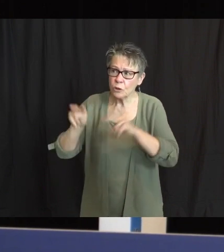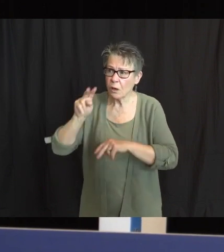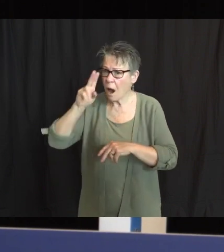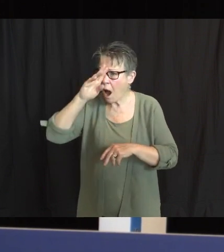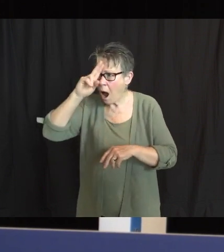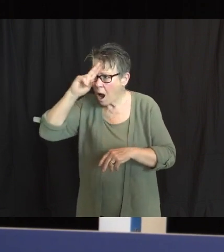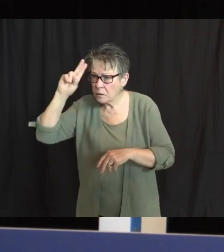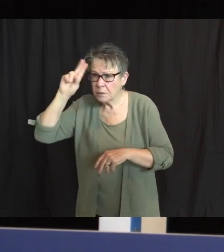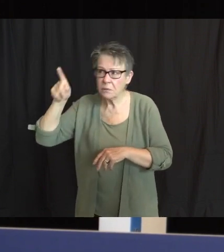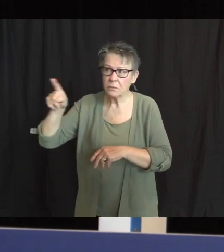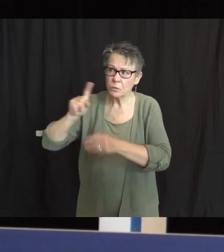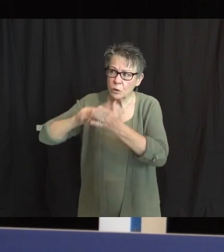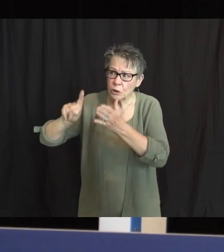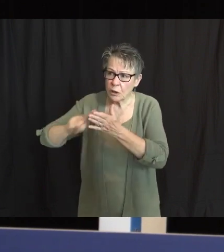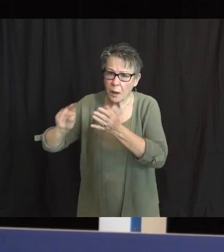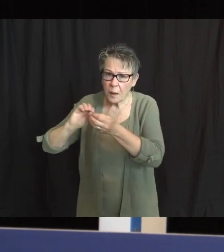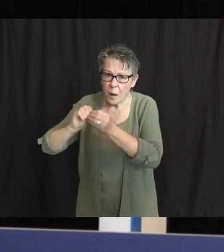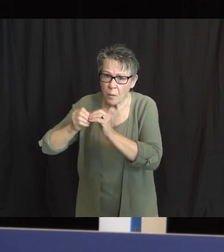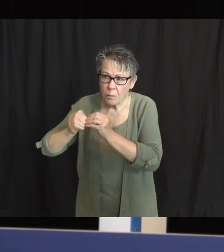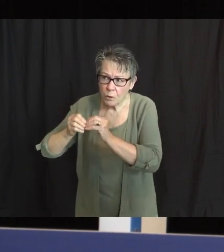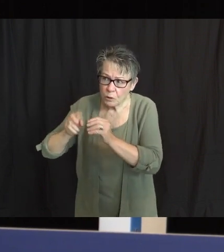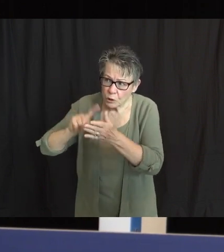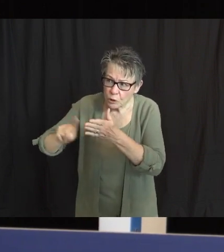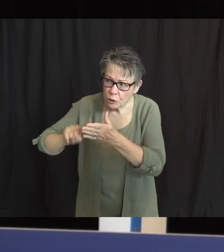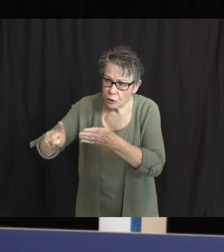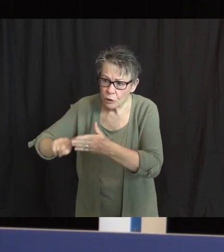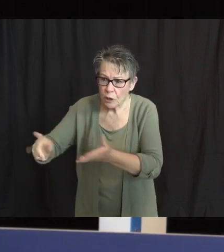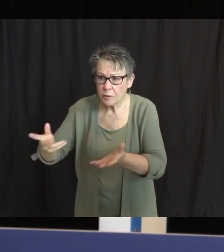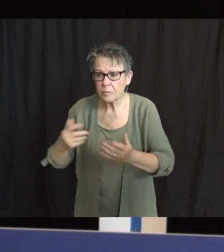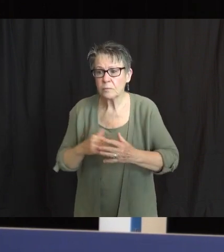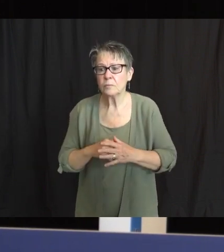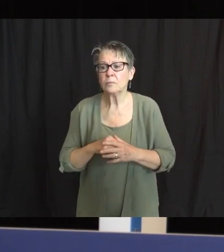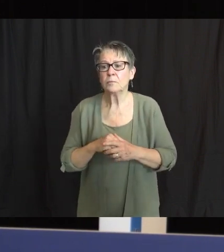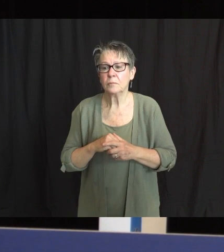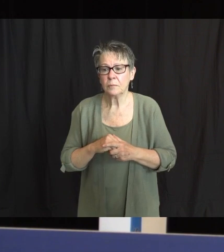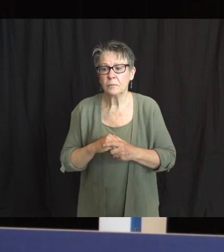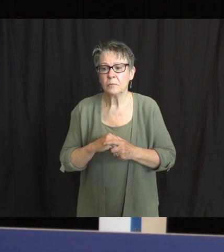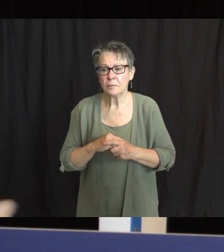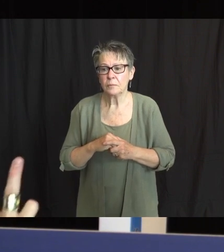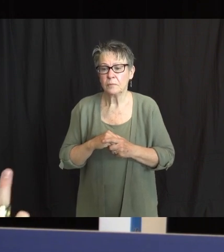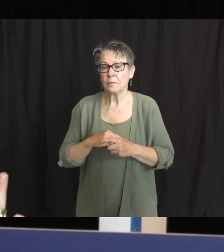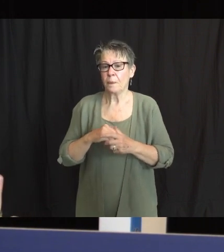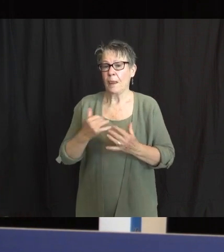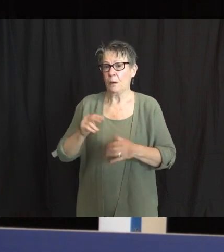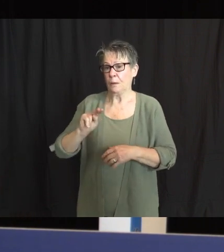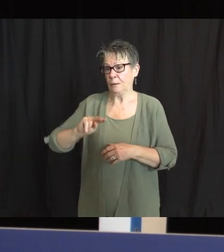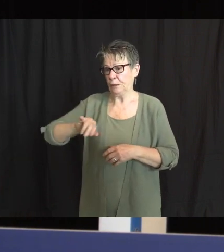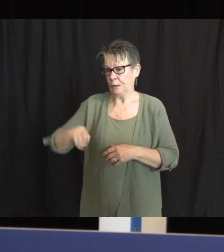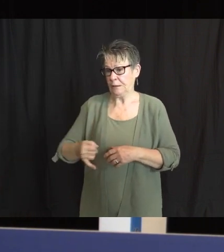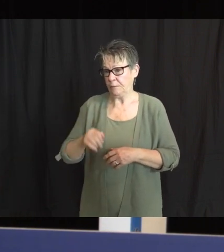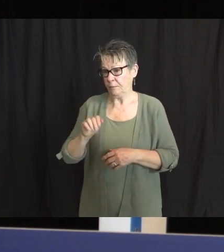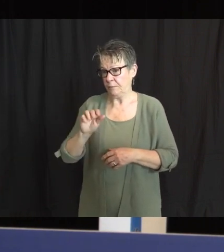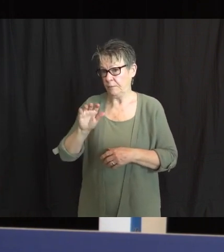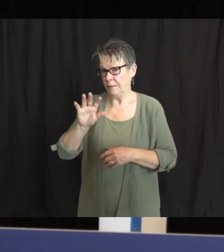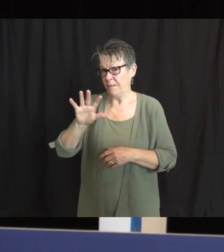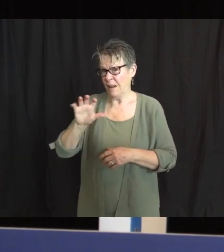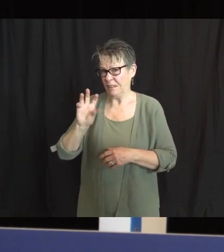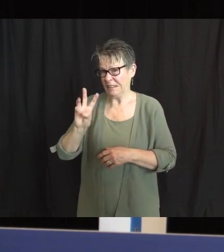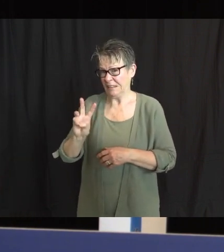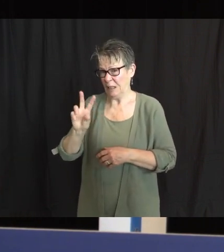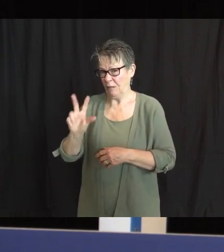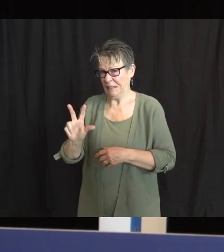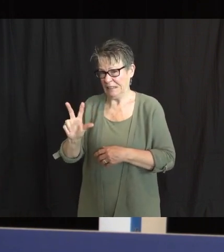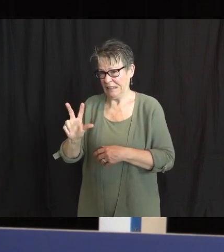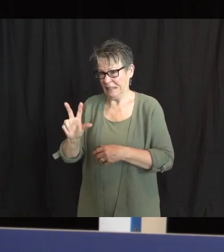received 563 cases, 274 of which have been distributed, and another 209 to be distributed